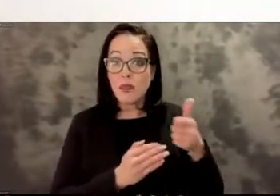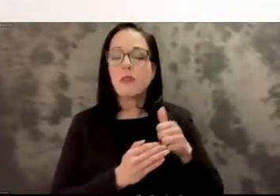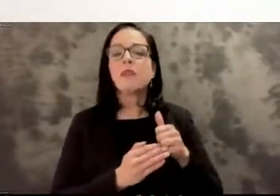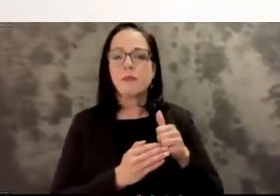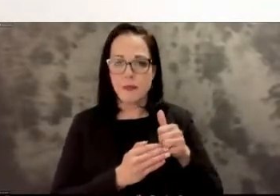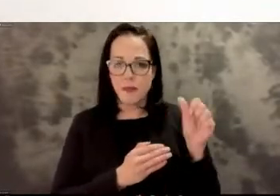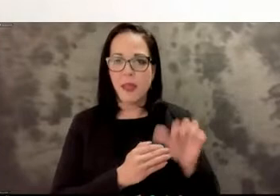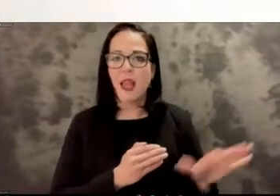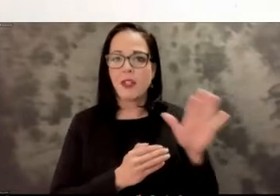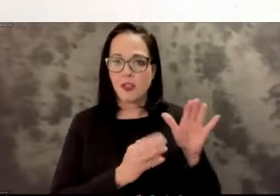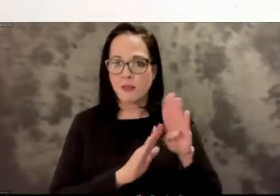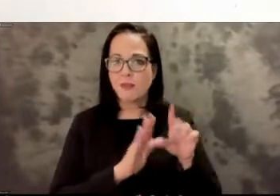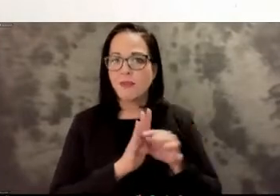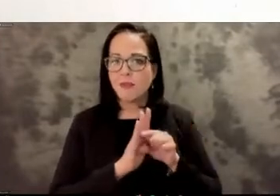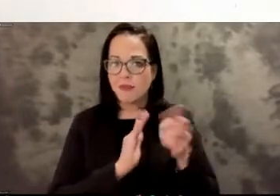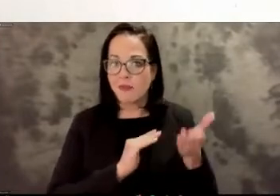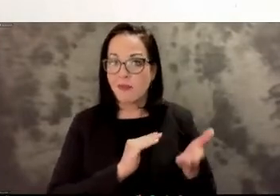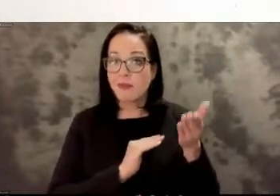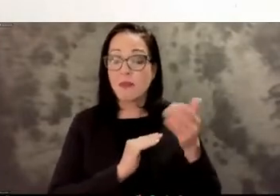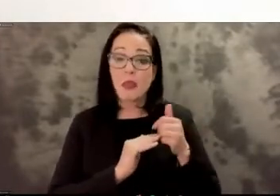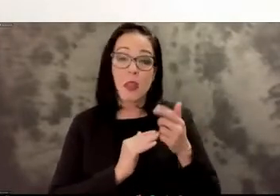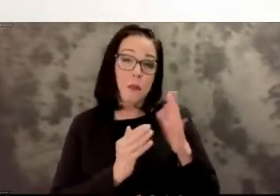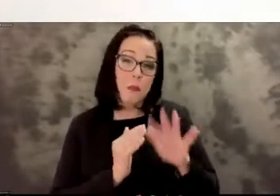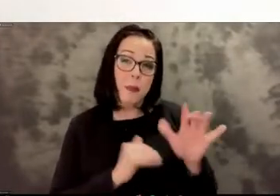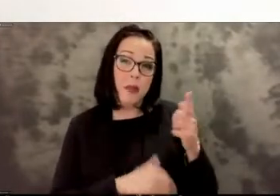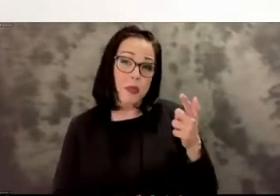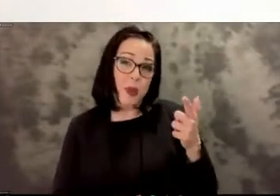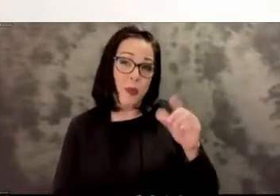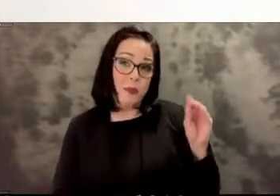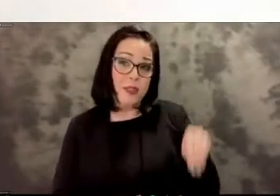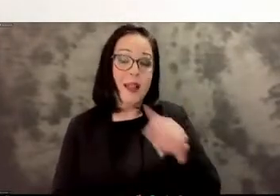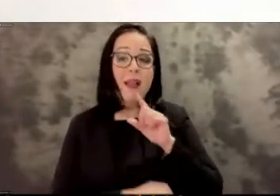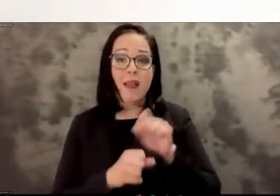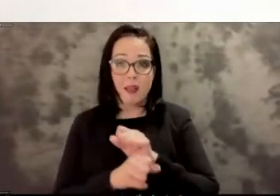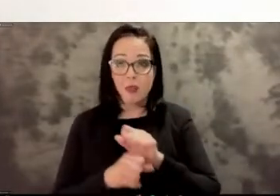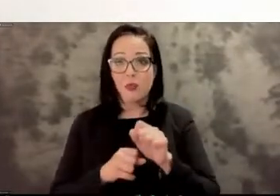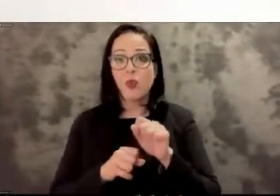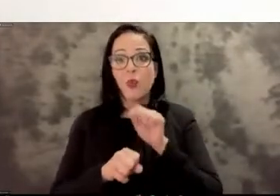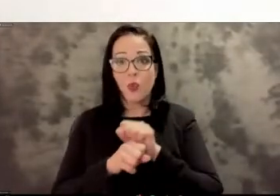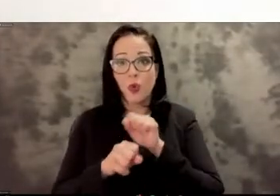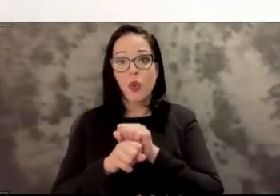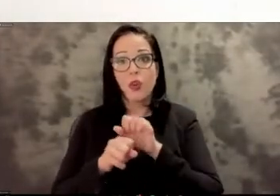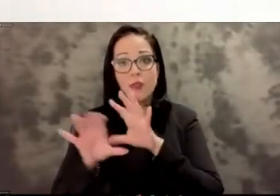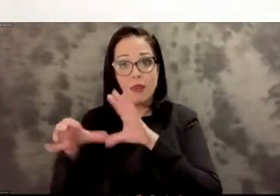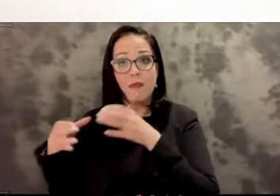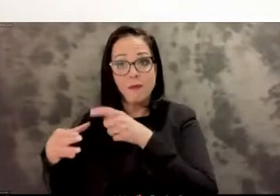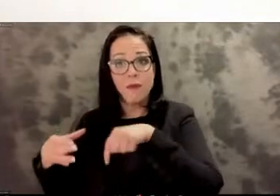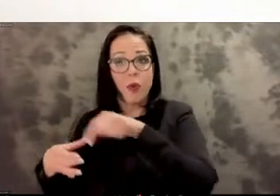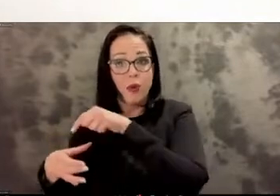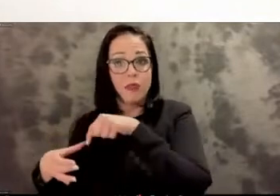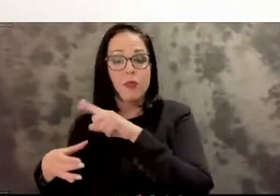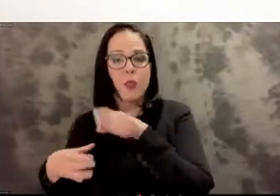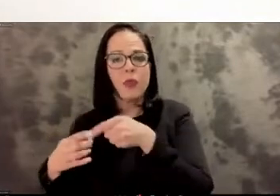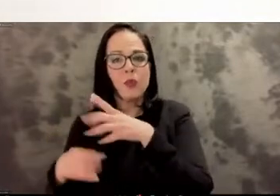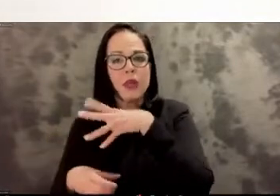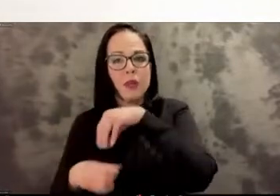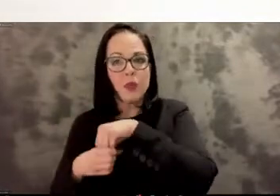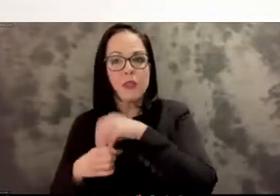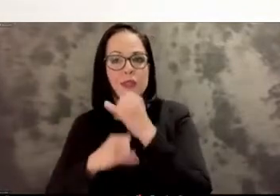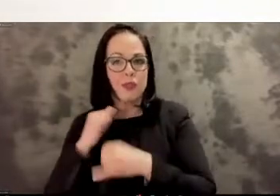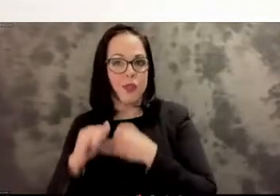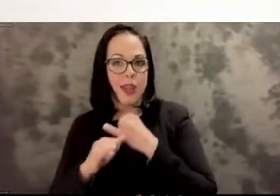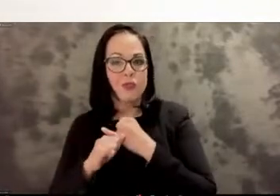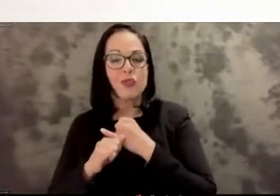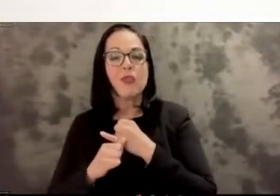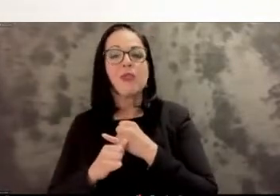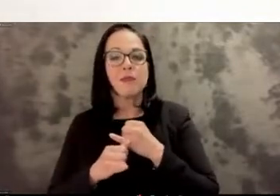descent, and maybe 21% in the actual workforce when you include those who are international medical